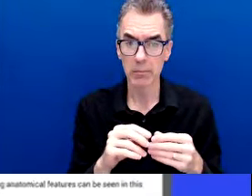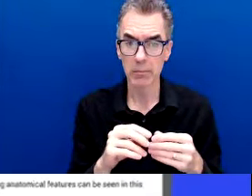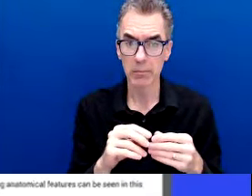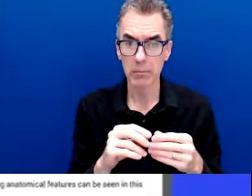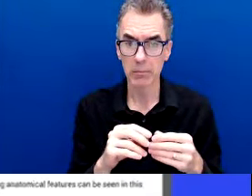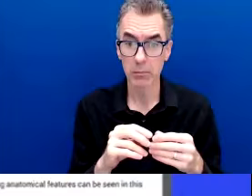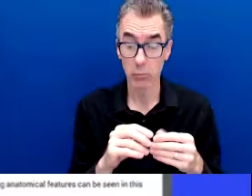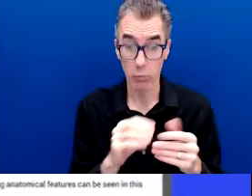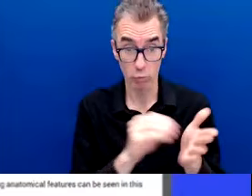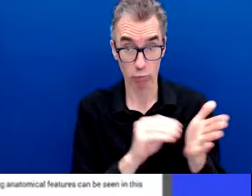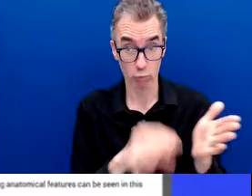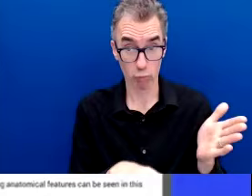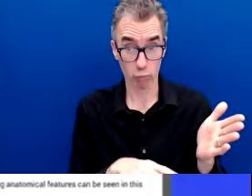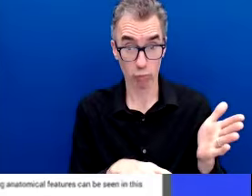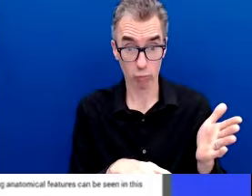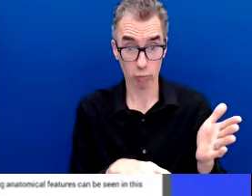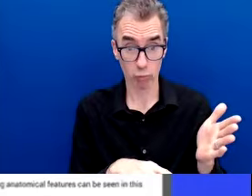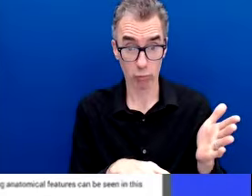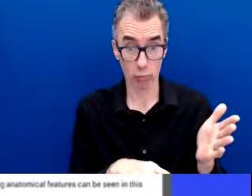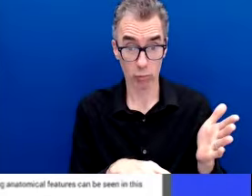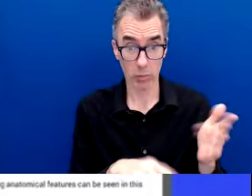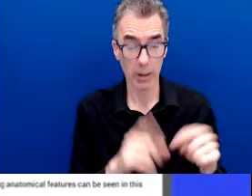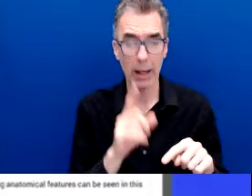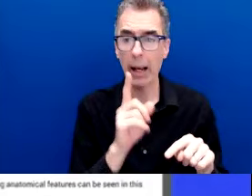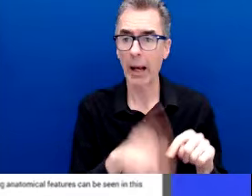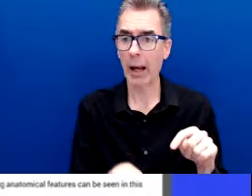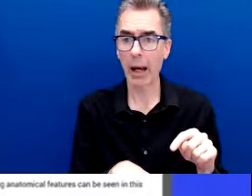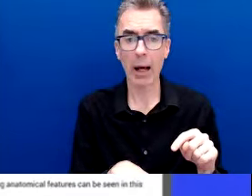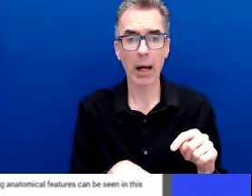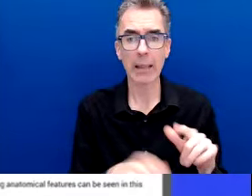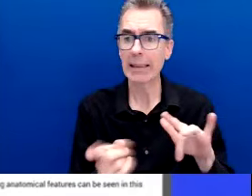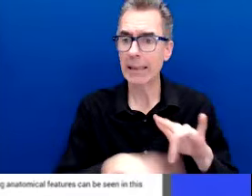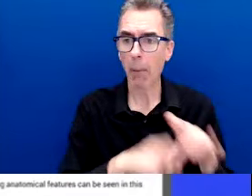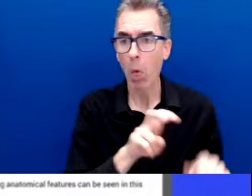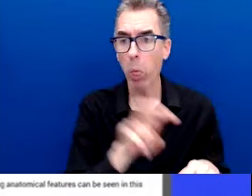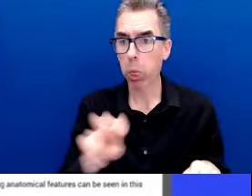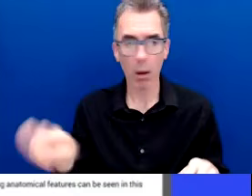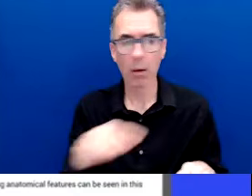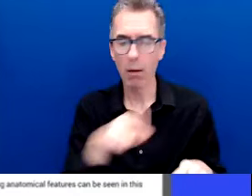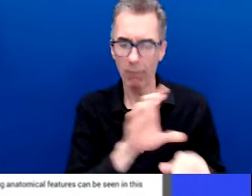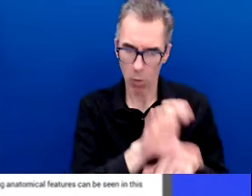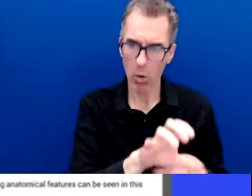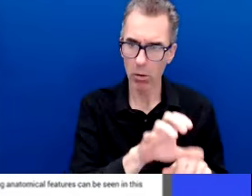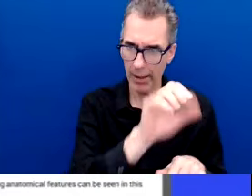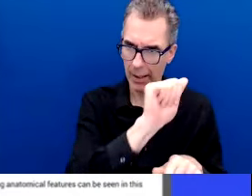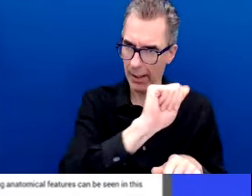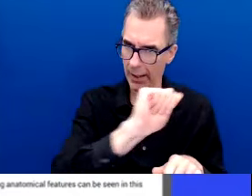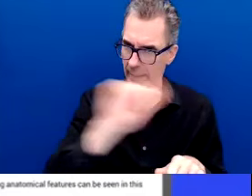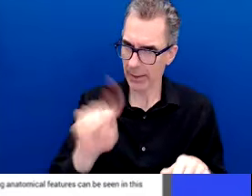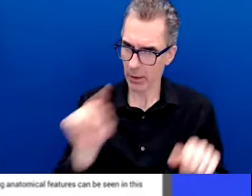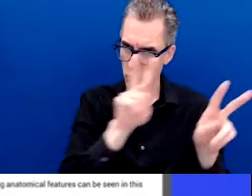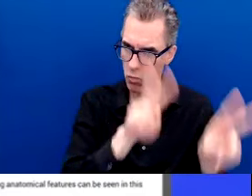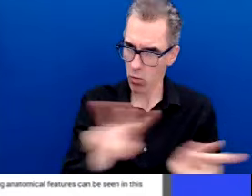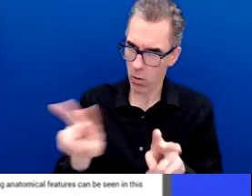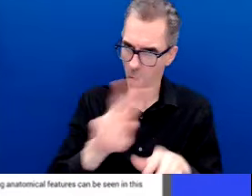they cannot affect this playback. They can't skip. They got to watch it. Like you can make it that, I think